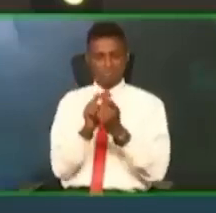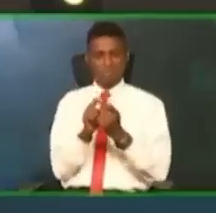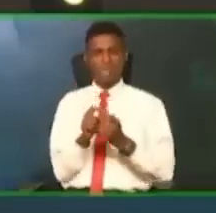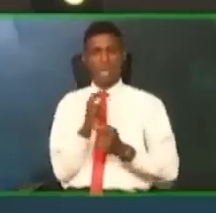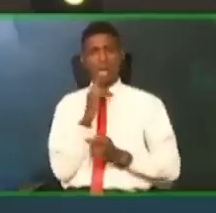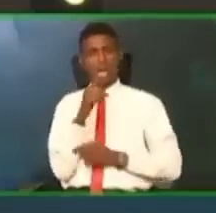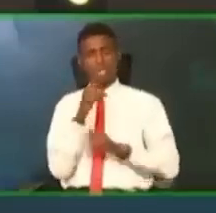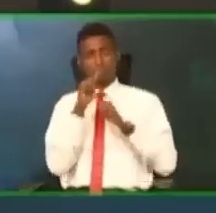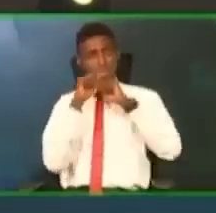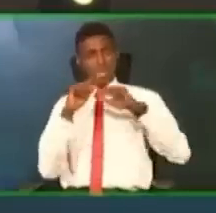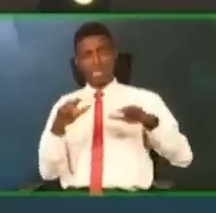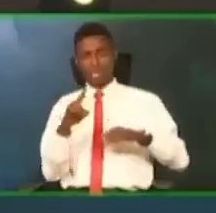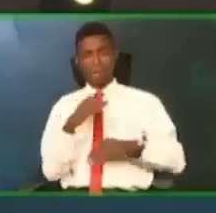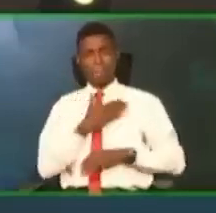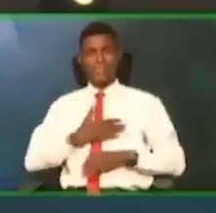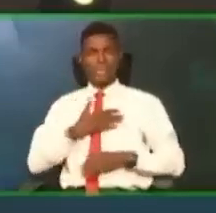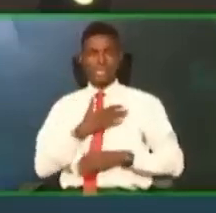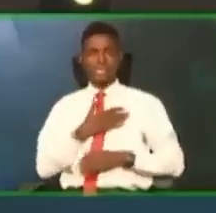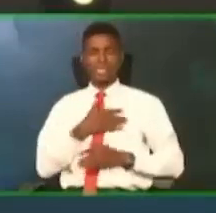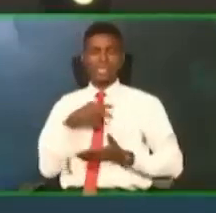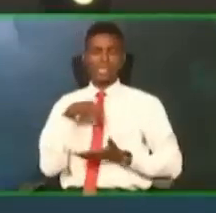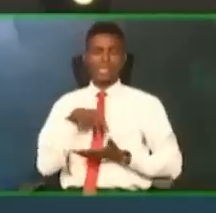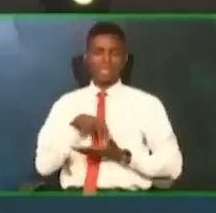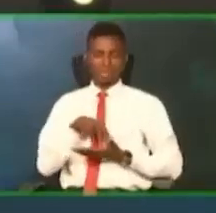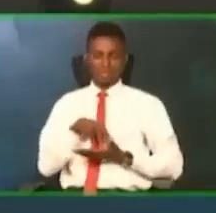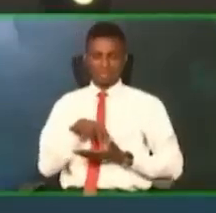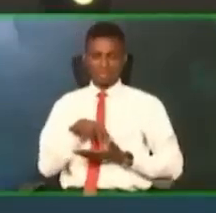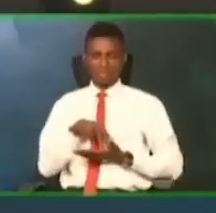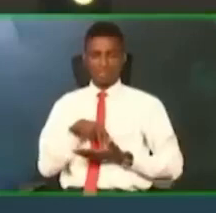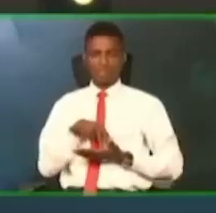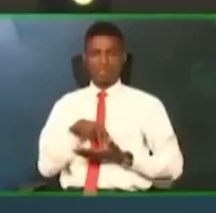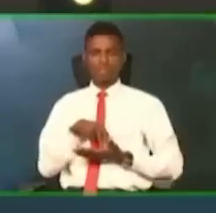blessed? Please rise up on your feet.